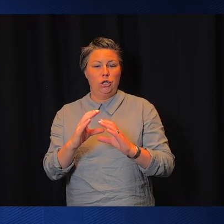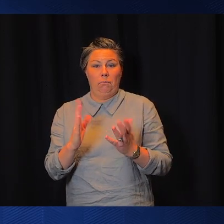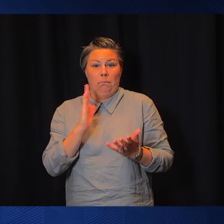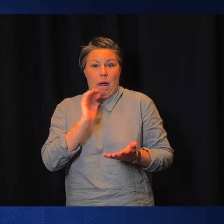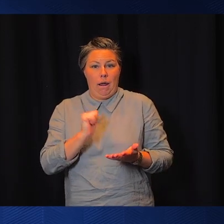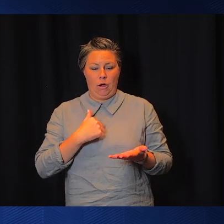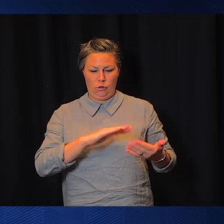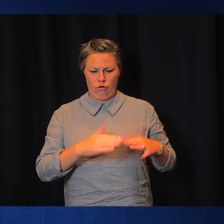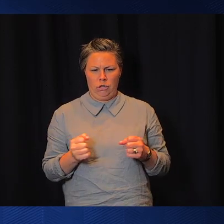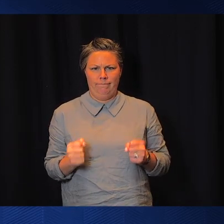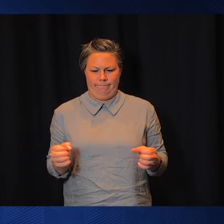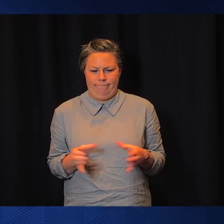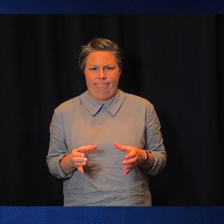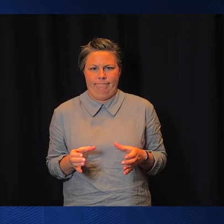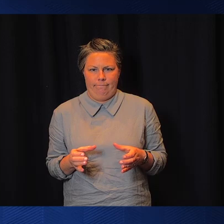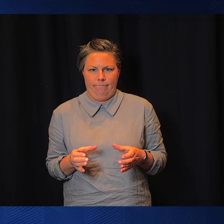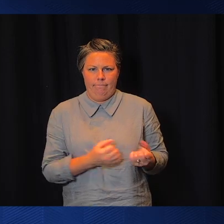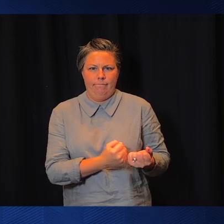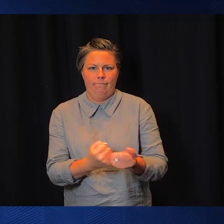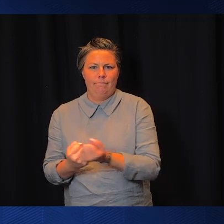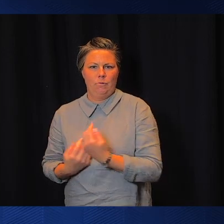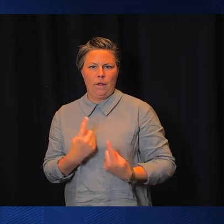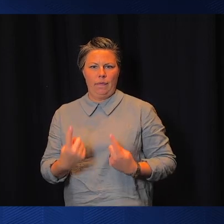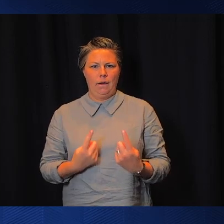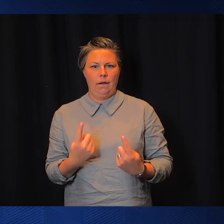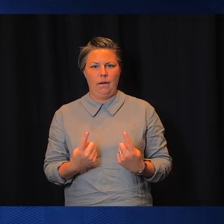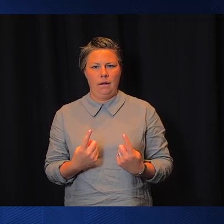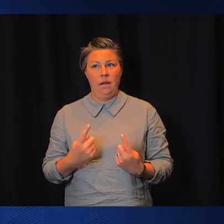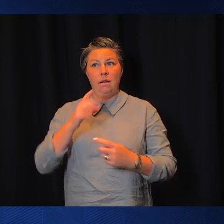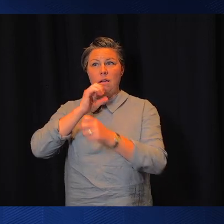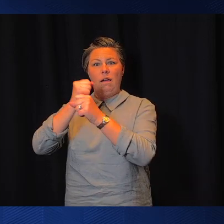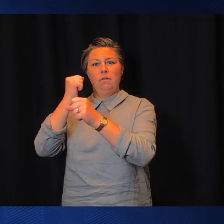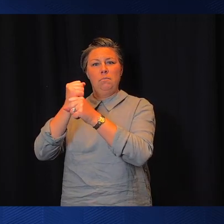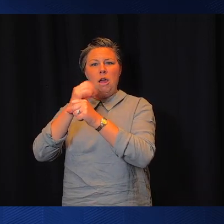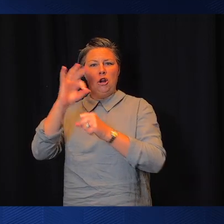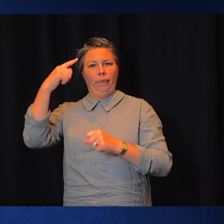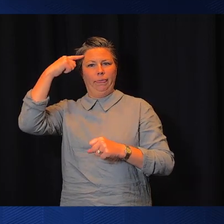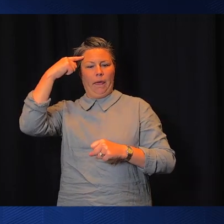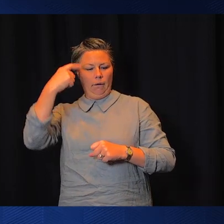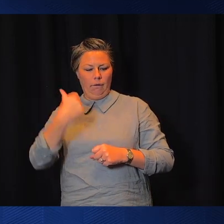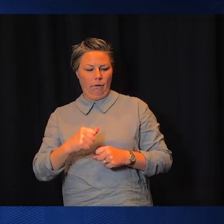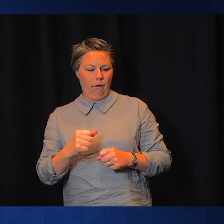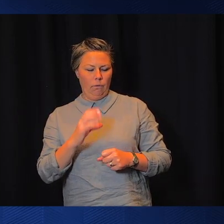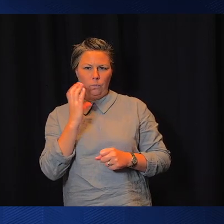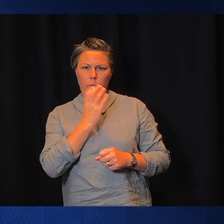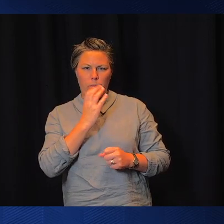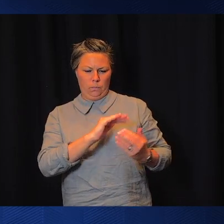yeah? And so this is also need to be recognized. Unfortunately, in the way that our humanitarian is